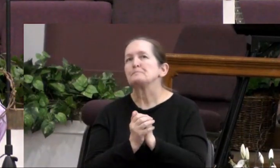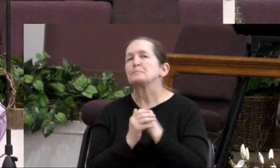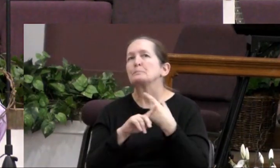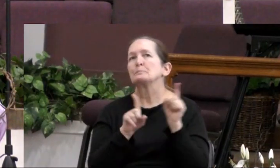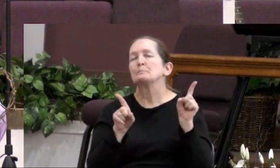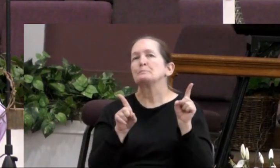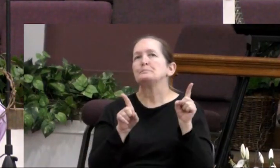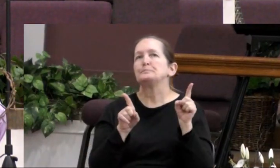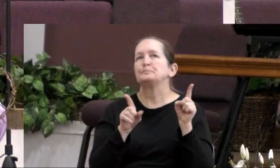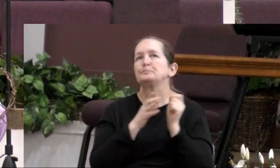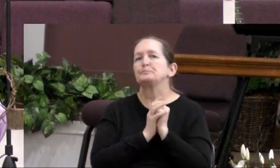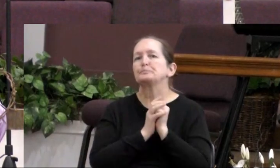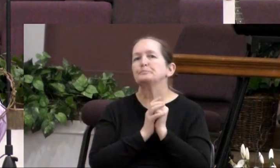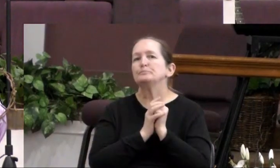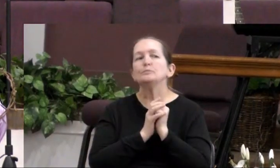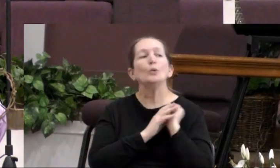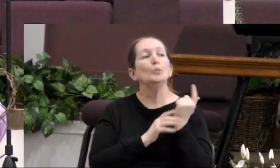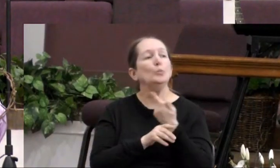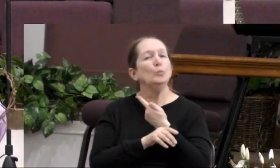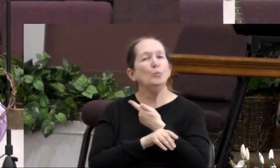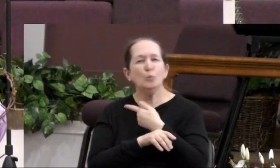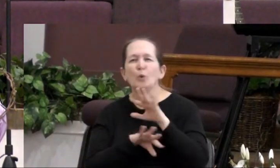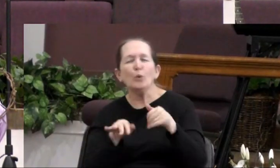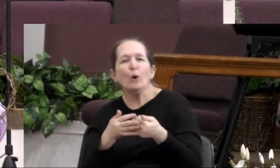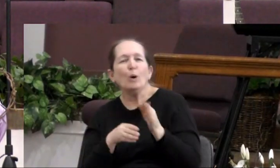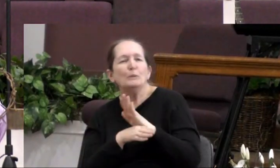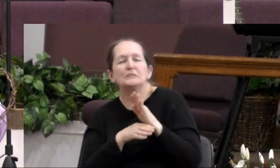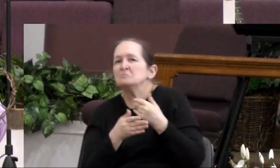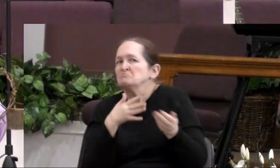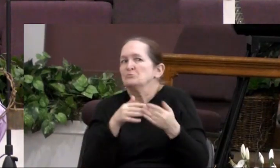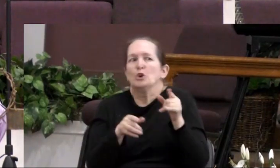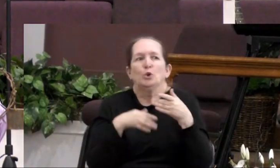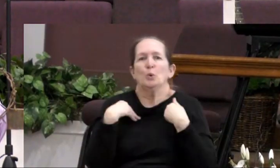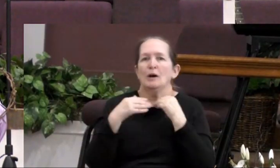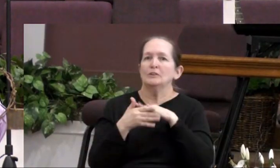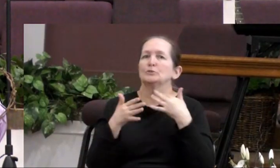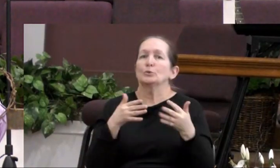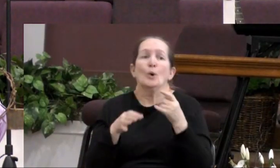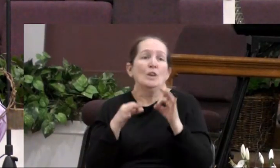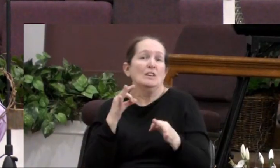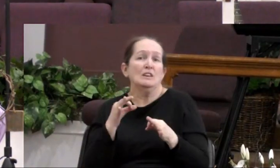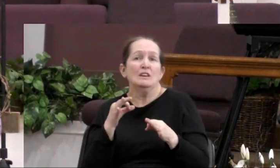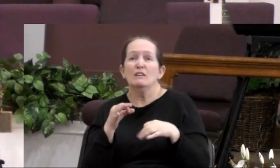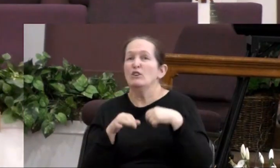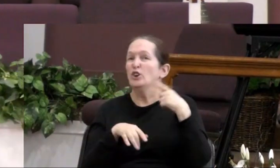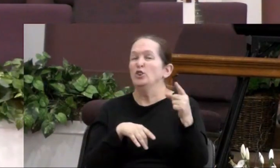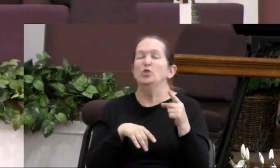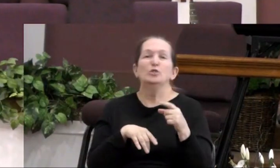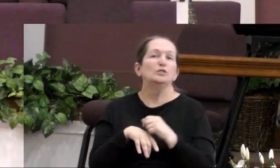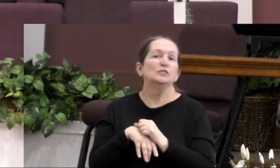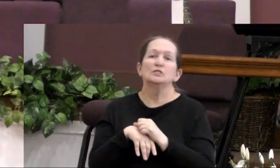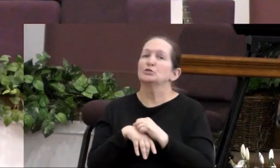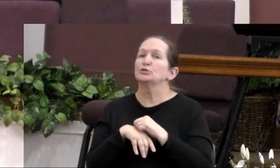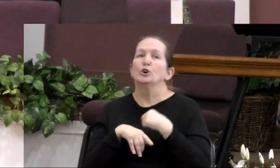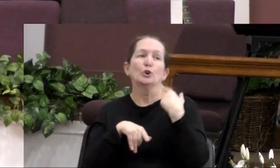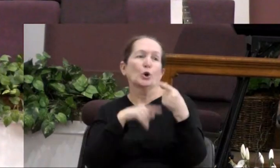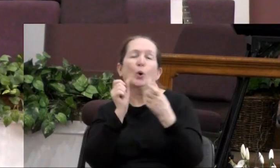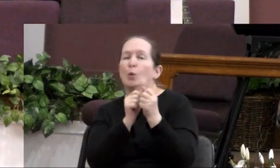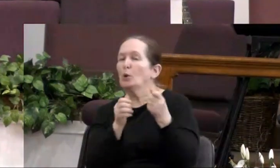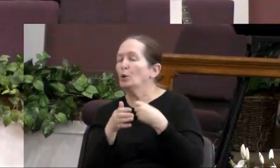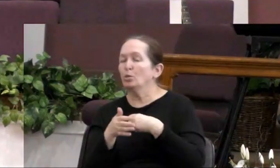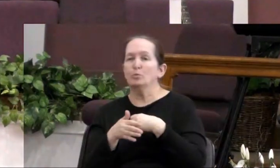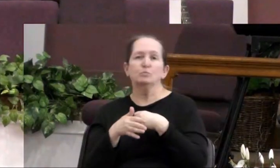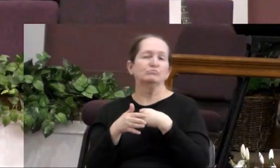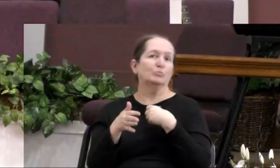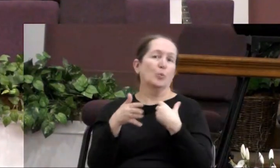But we're all busy. Whether you have a schedule or whether you fly by the seat of your pants, the tendency is we